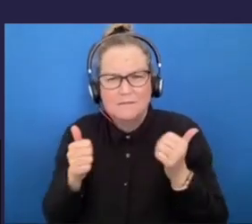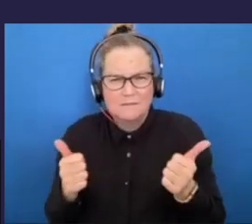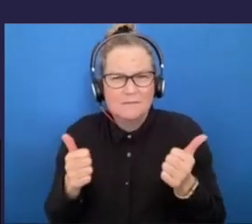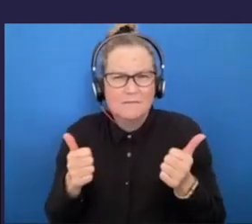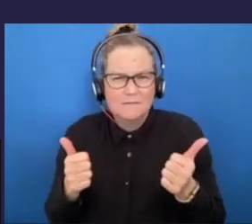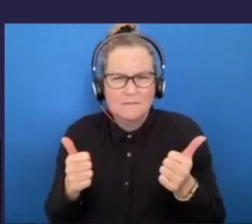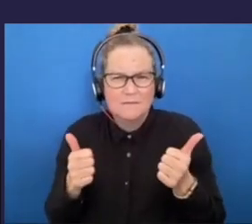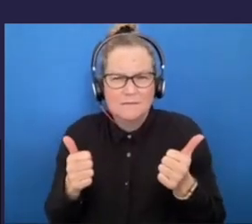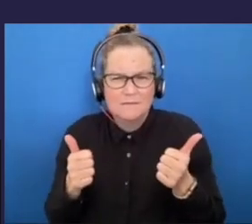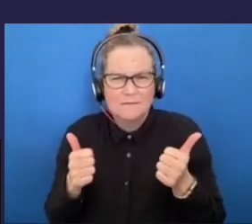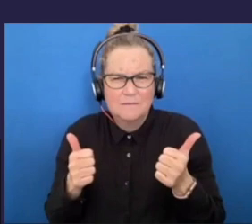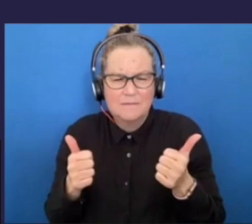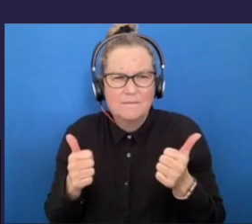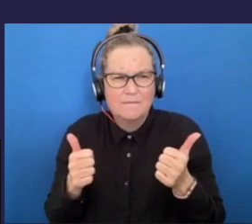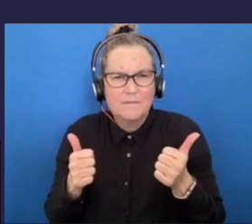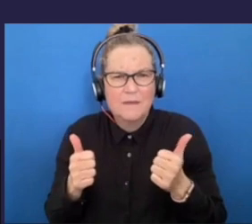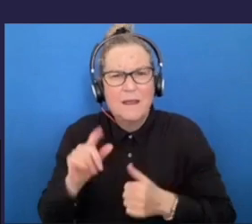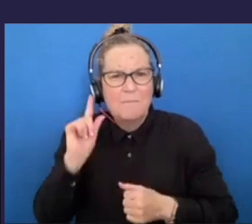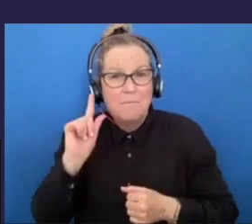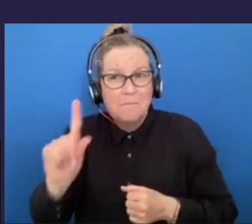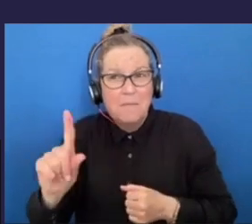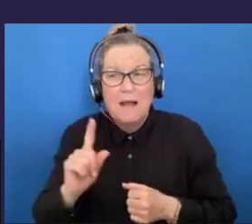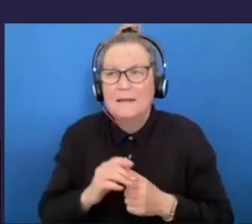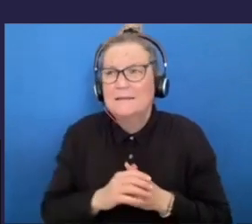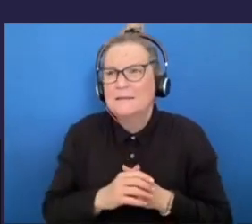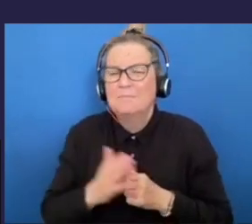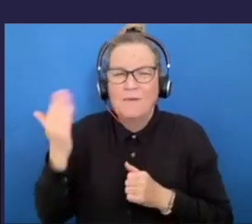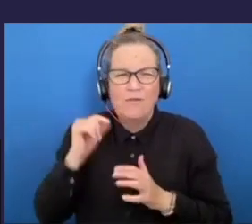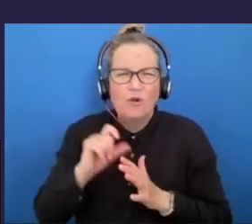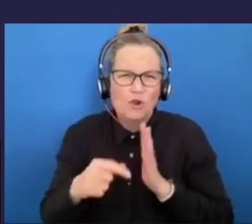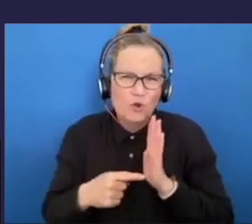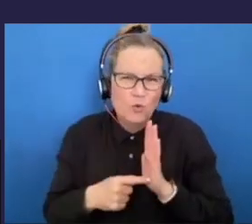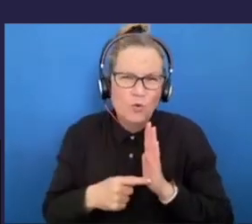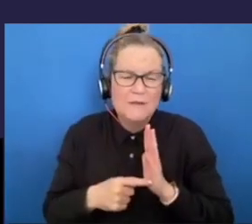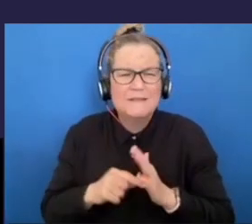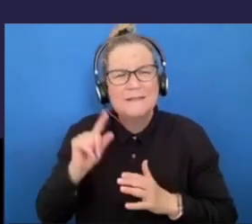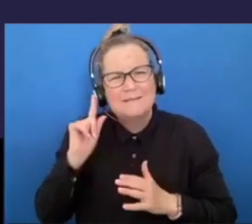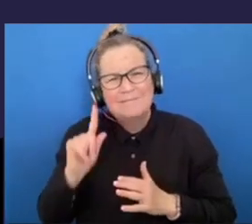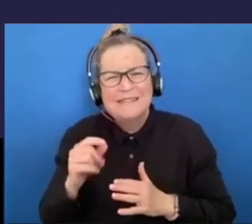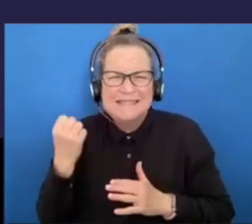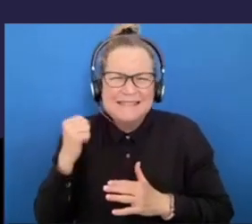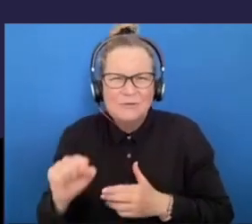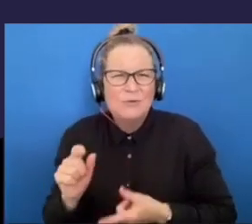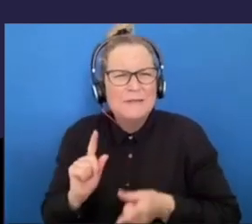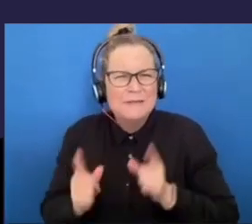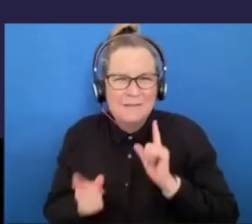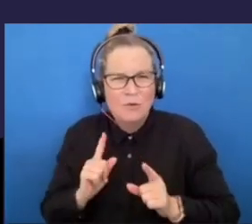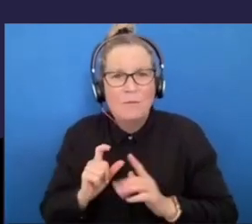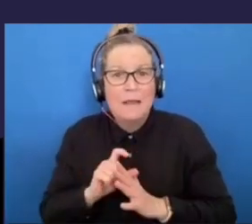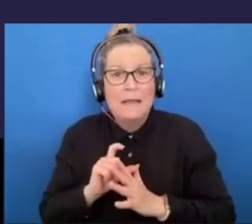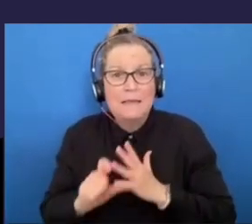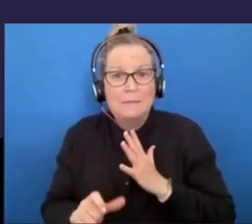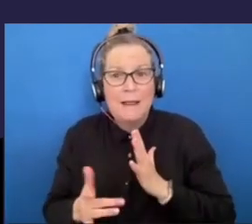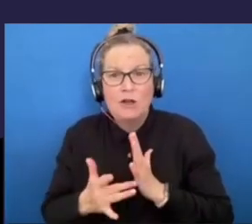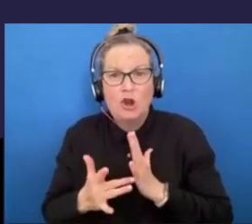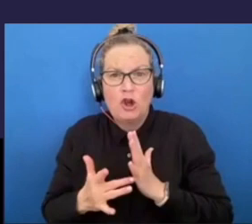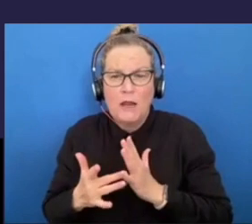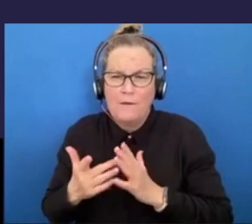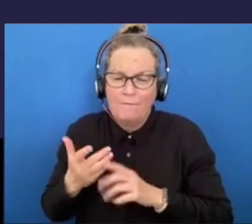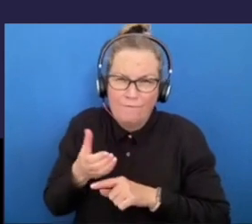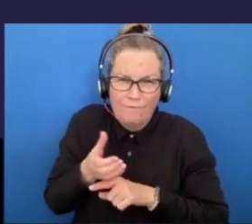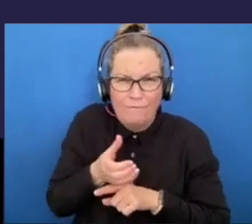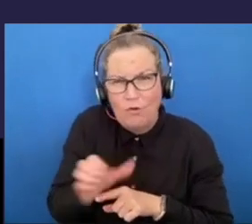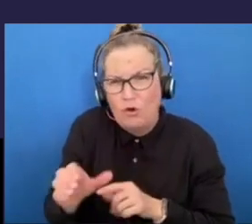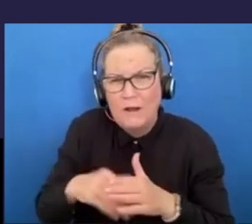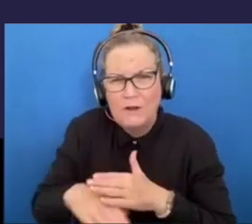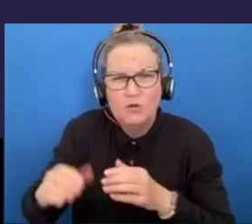this, and still do unfortunately in many places, by imposing our disability technology into a workplace. This created